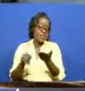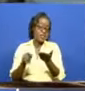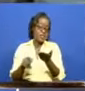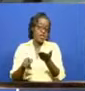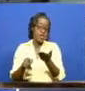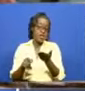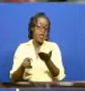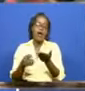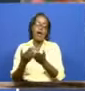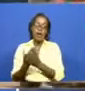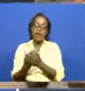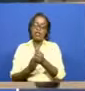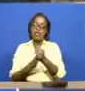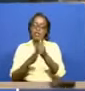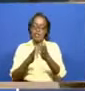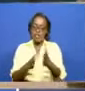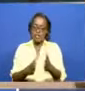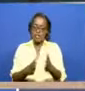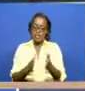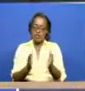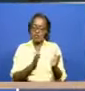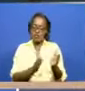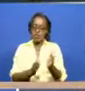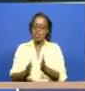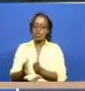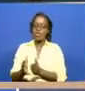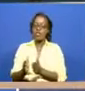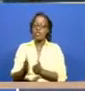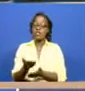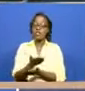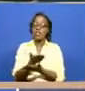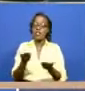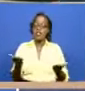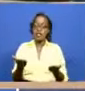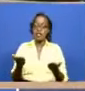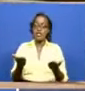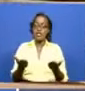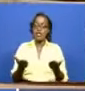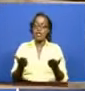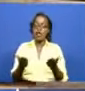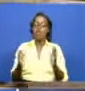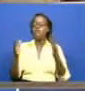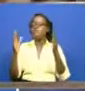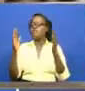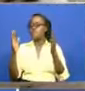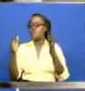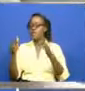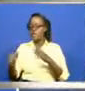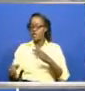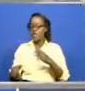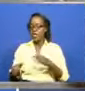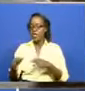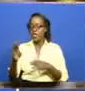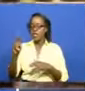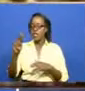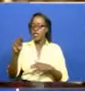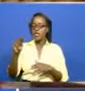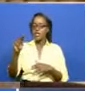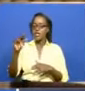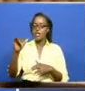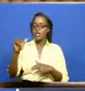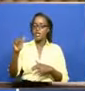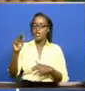from the leaders who would actually organize this particular function at Nyanchwa, and of